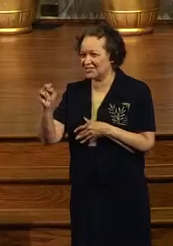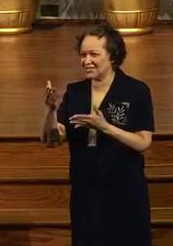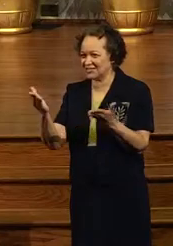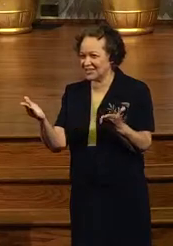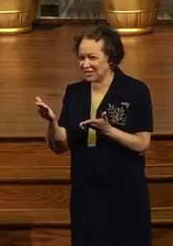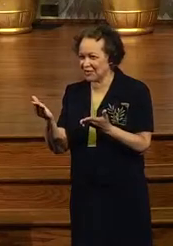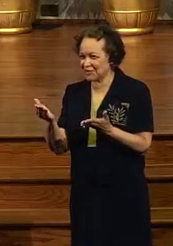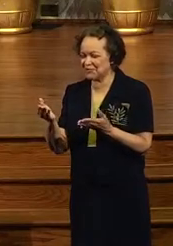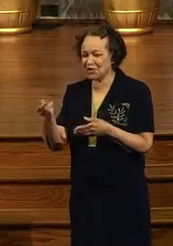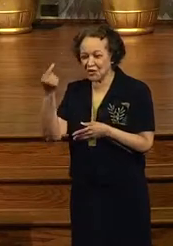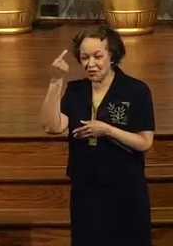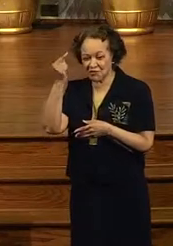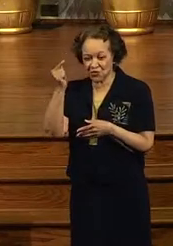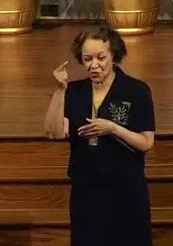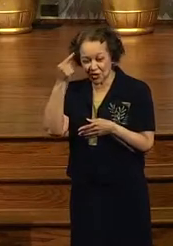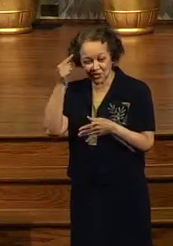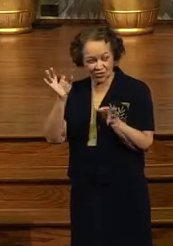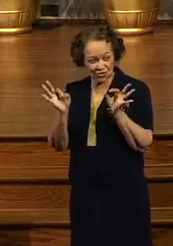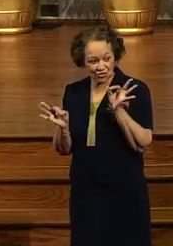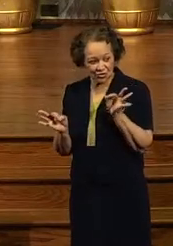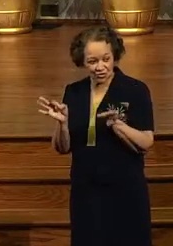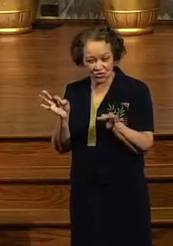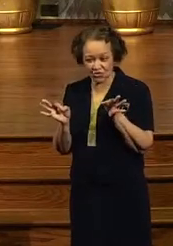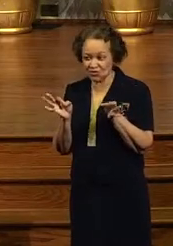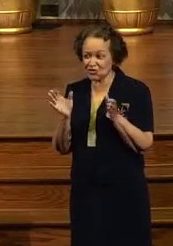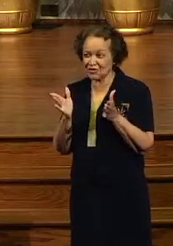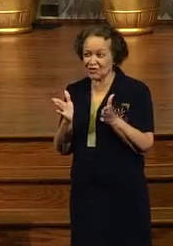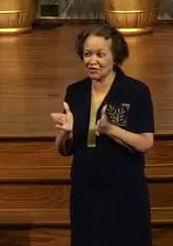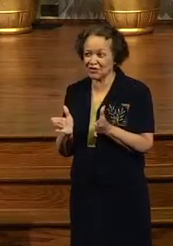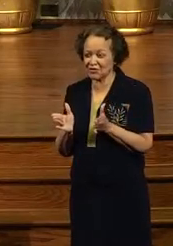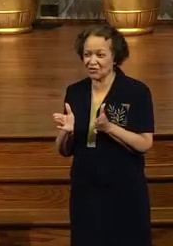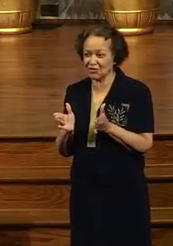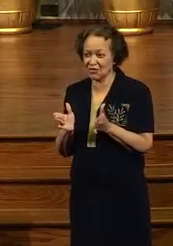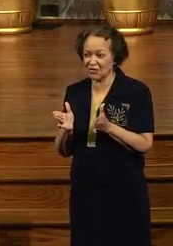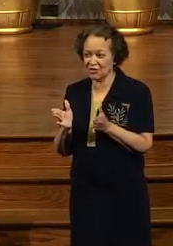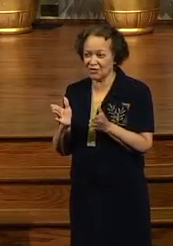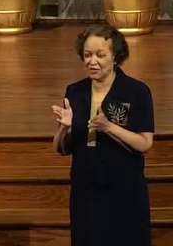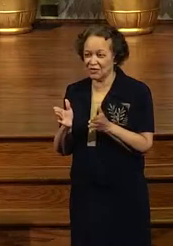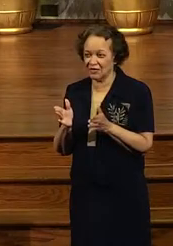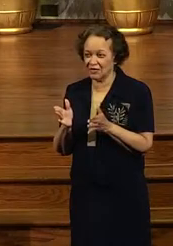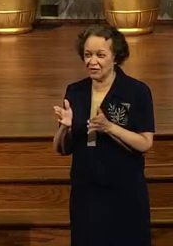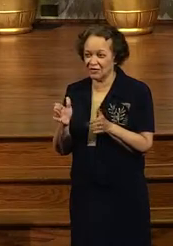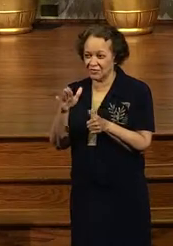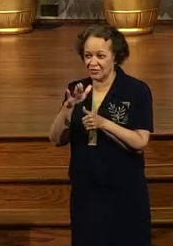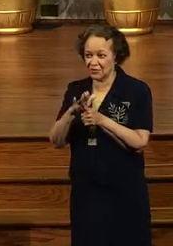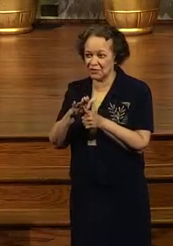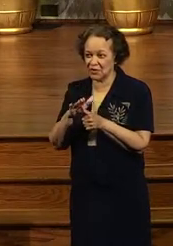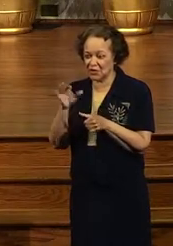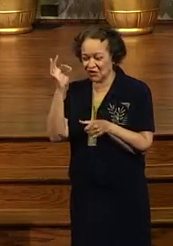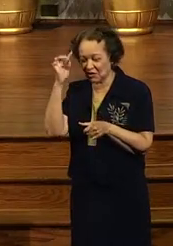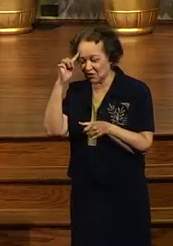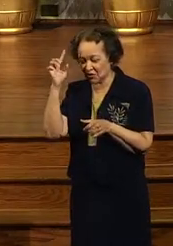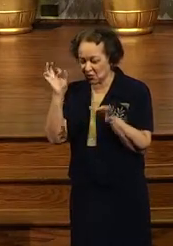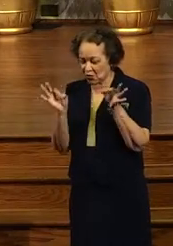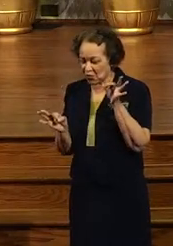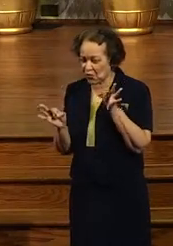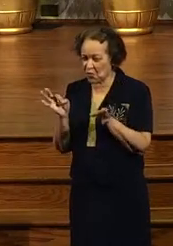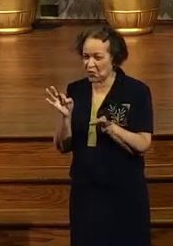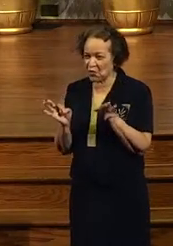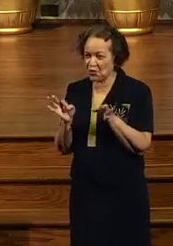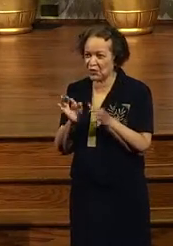that she's here this morning. And as we have customarily done, we invite our thought leaders, our legislative leaders,